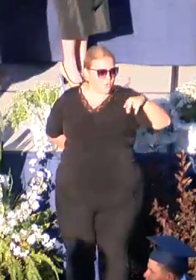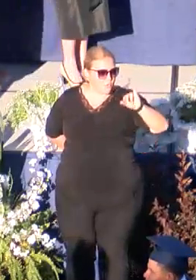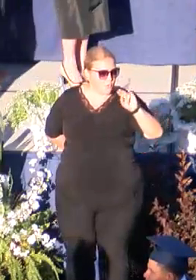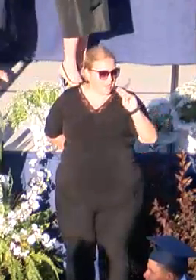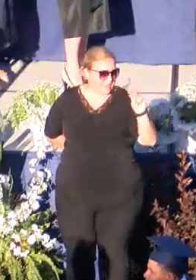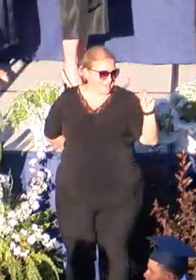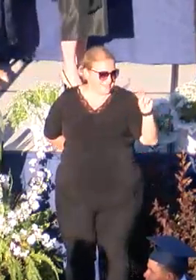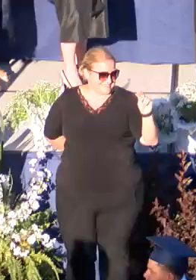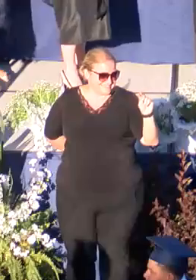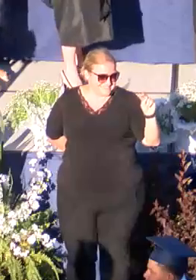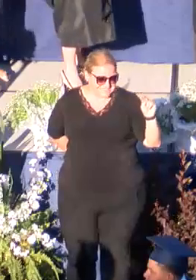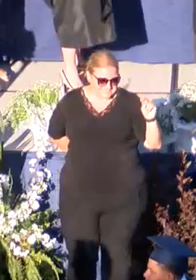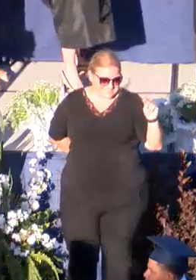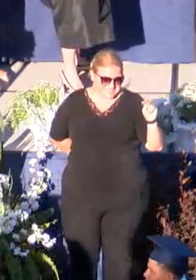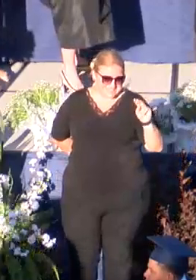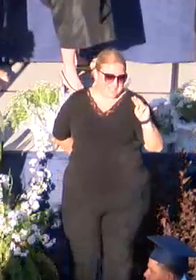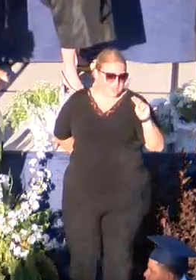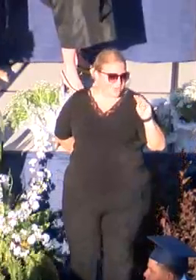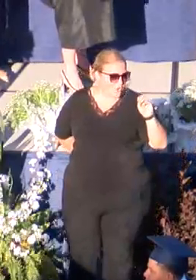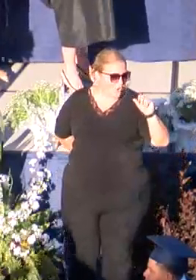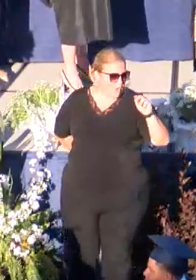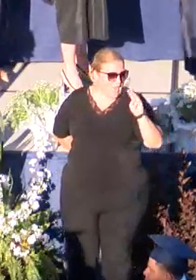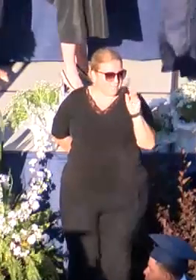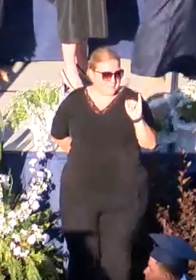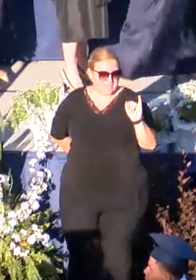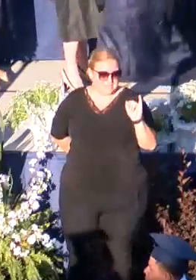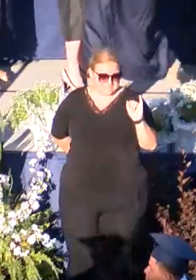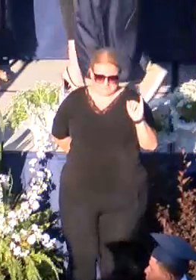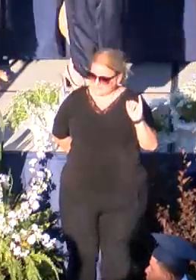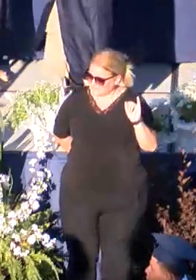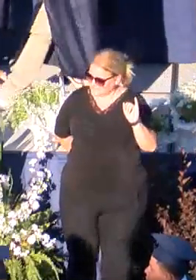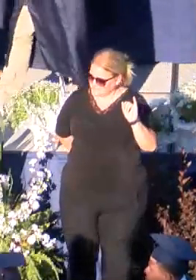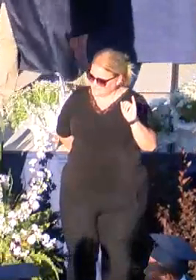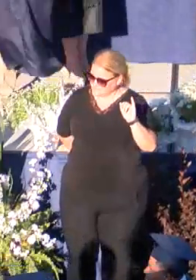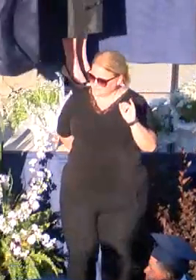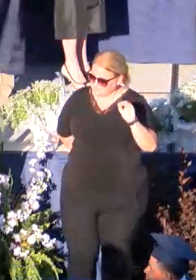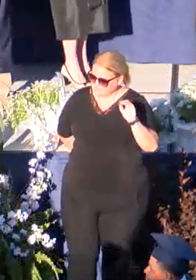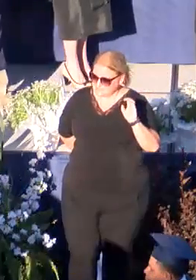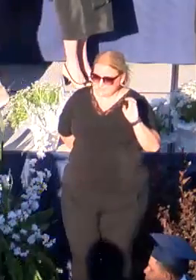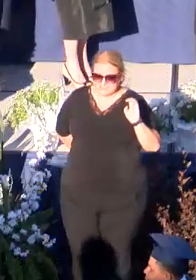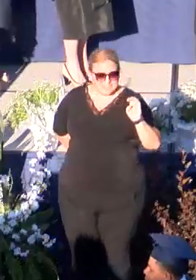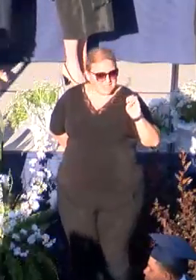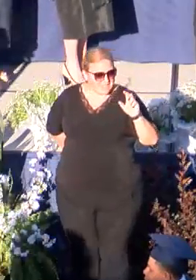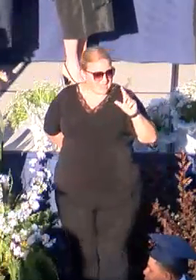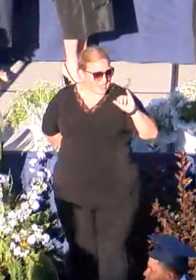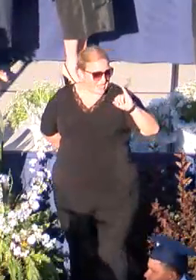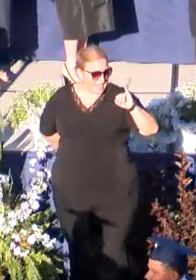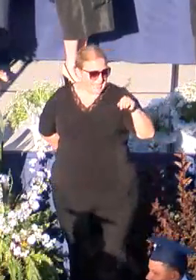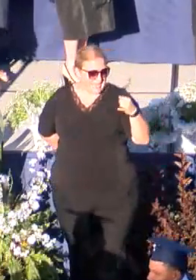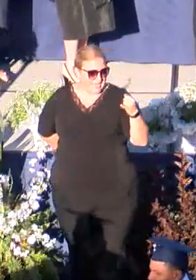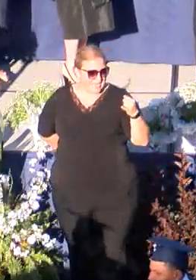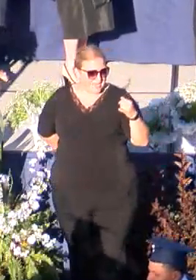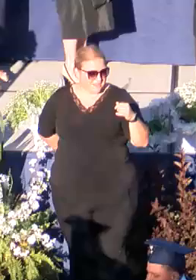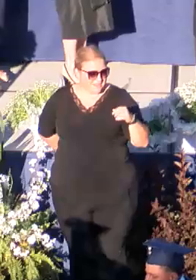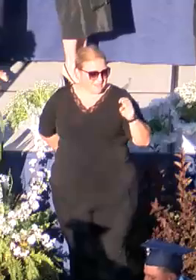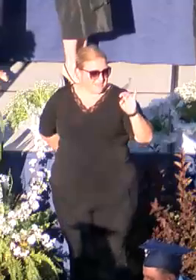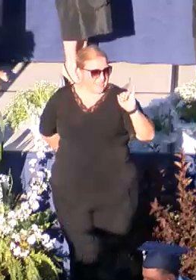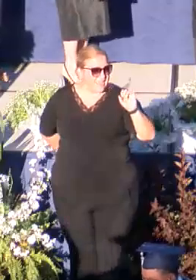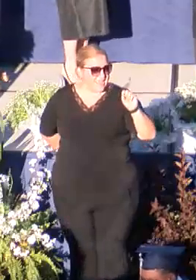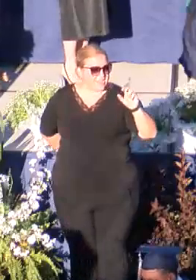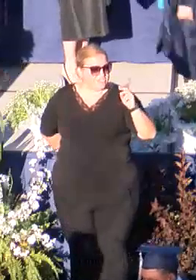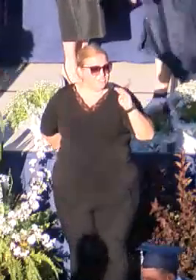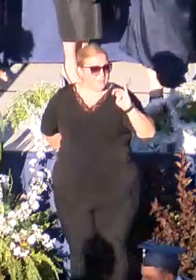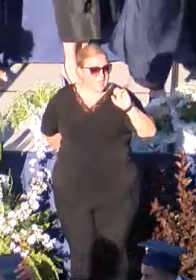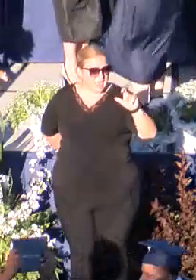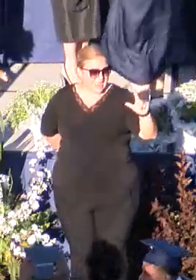Johnson. Noemi Figueroa. Maria Dayak. Ishmael